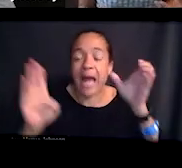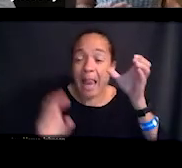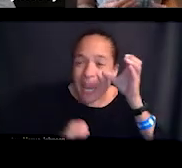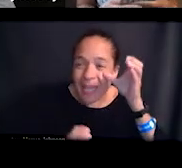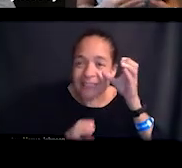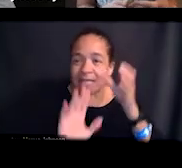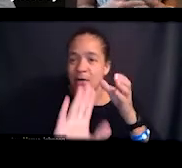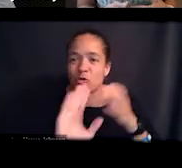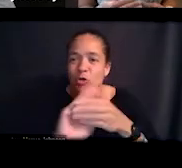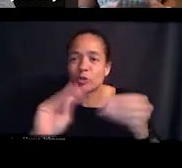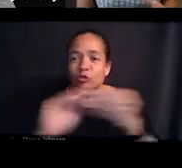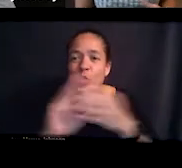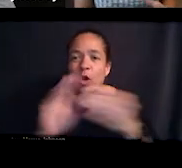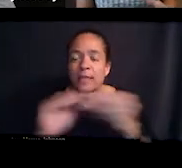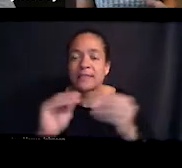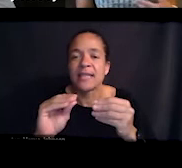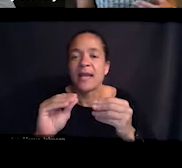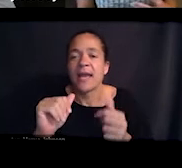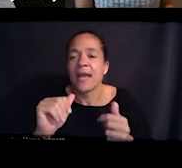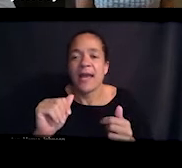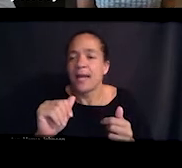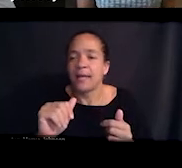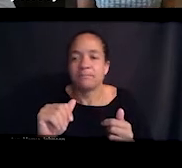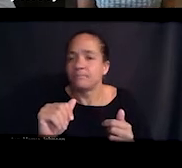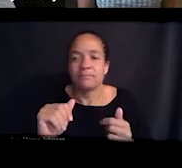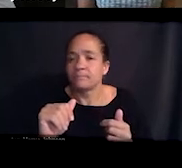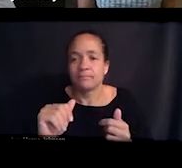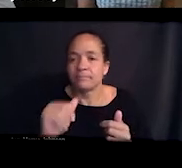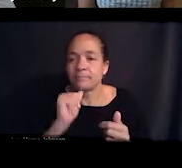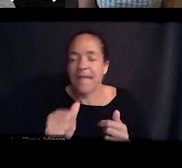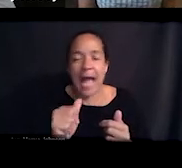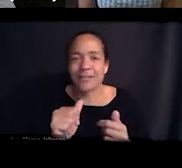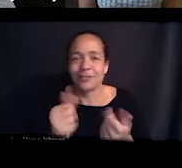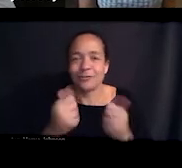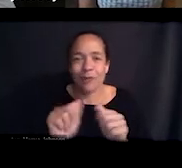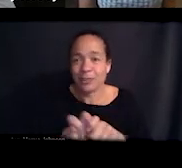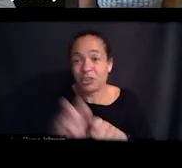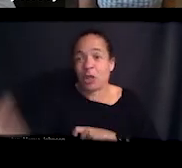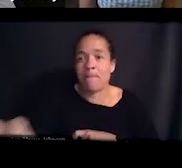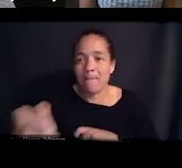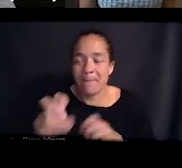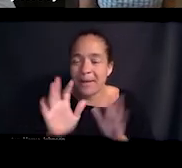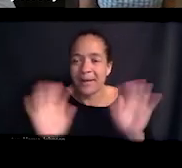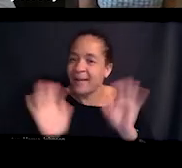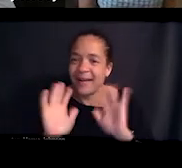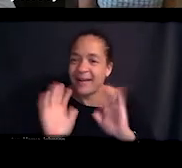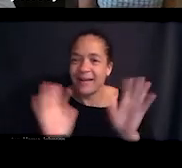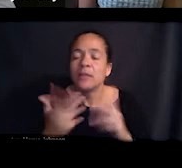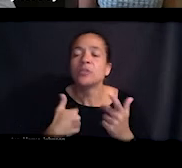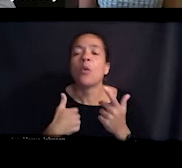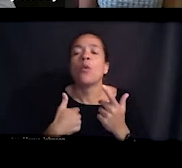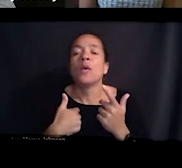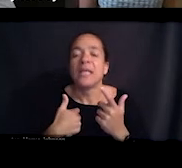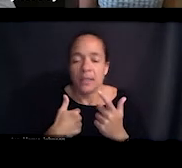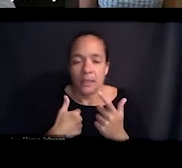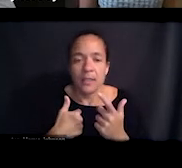us without trying to jump ahead of them. So we really took time to make sure that